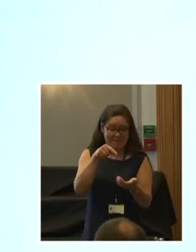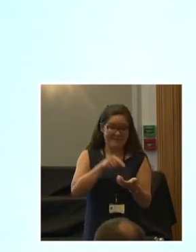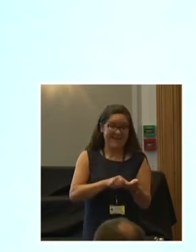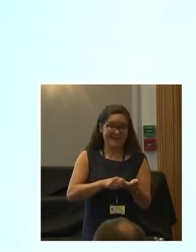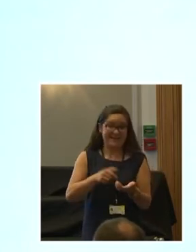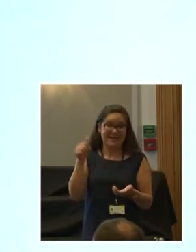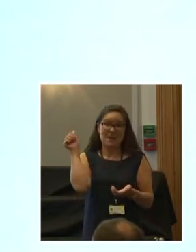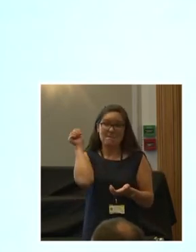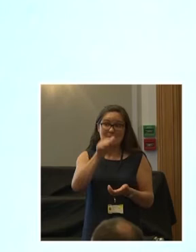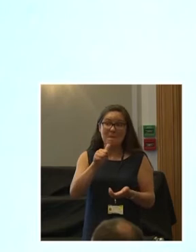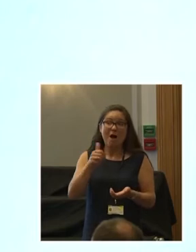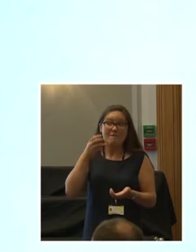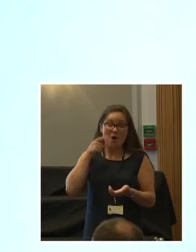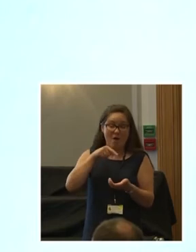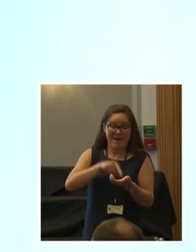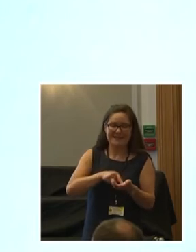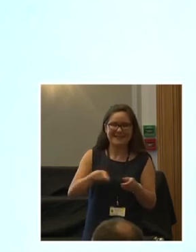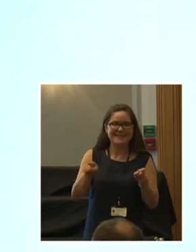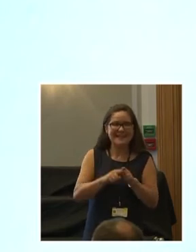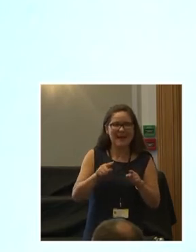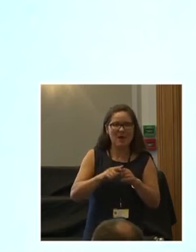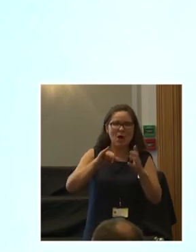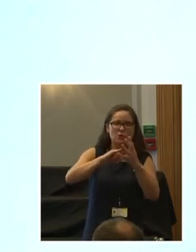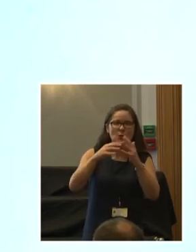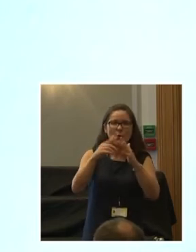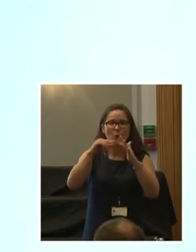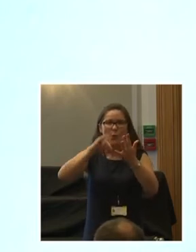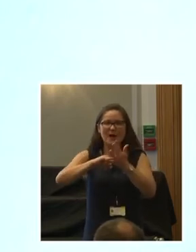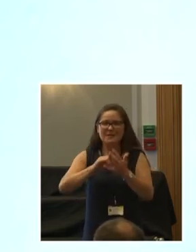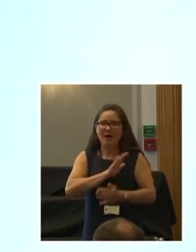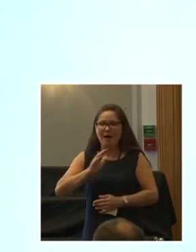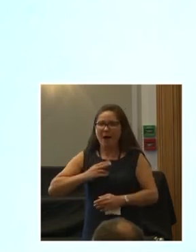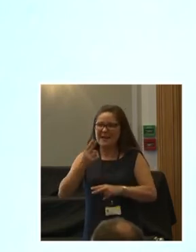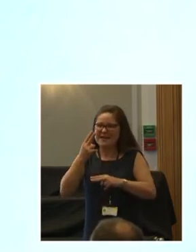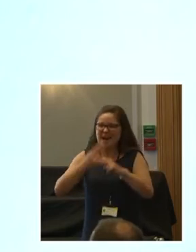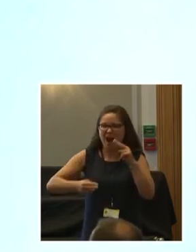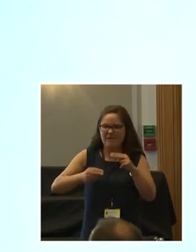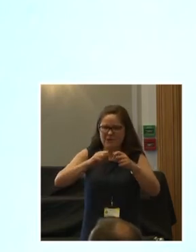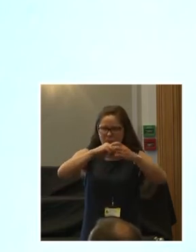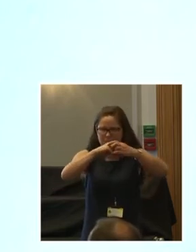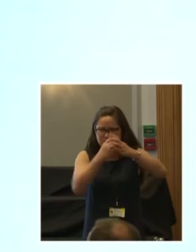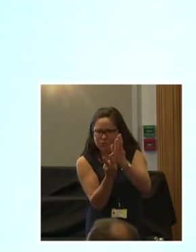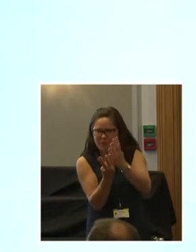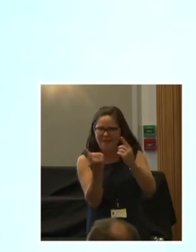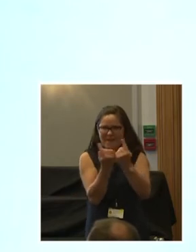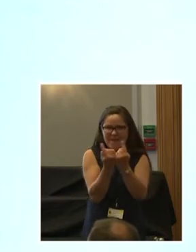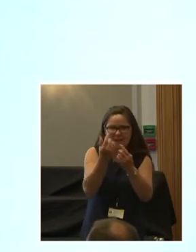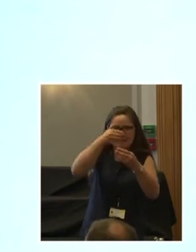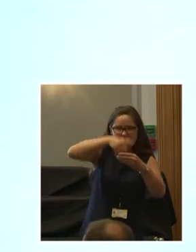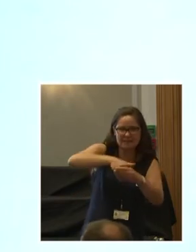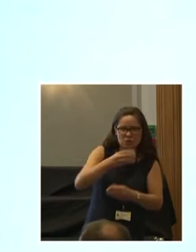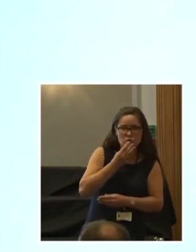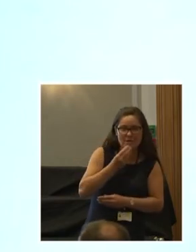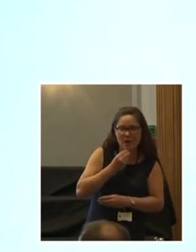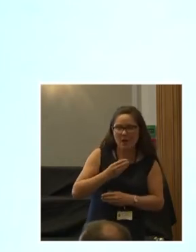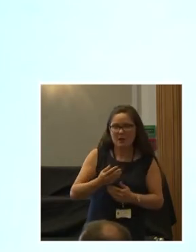tools. It's as many tools and skills as you've got in the box. So in terms of technology, it can be basic tech. I'm sure some of you may know